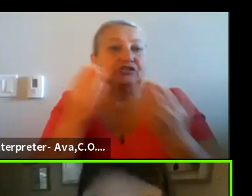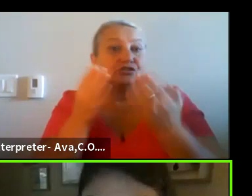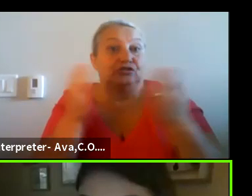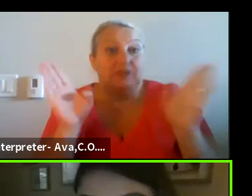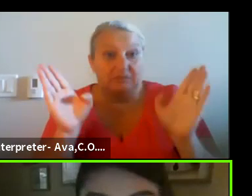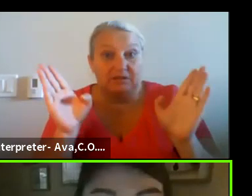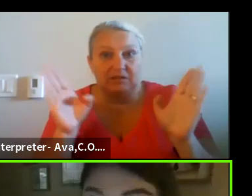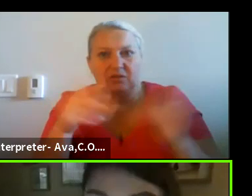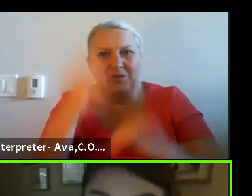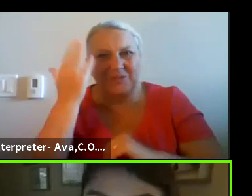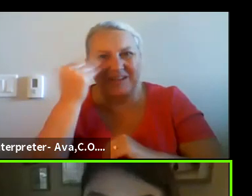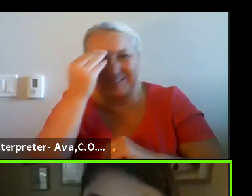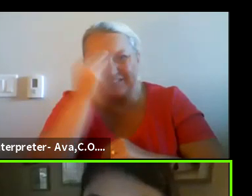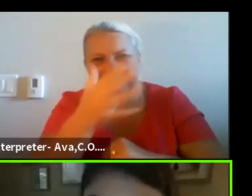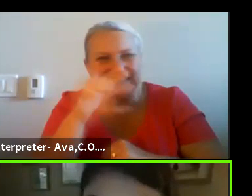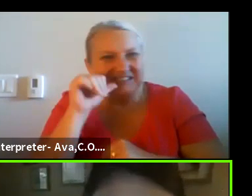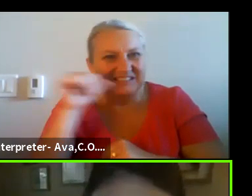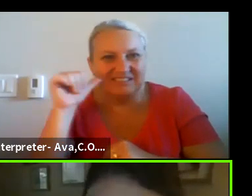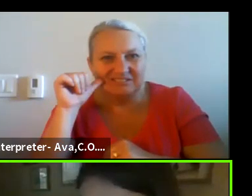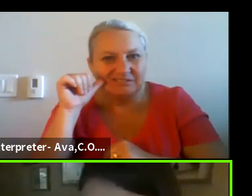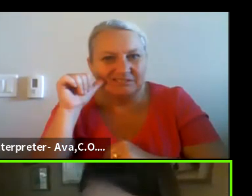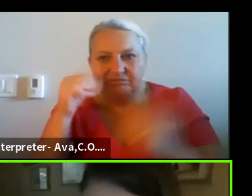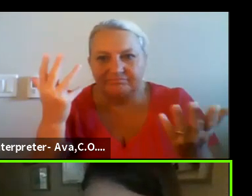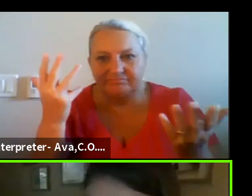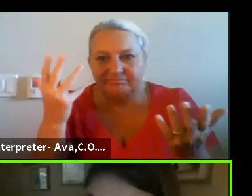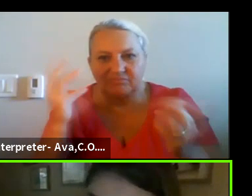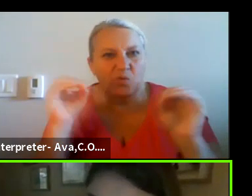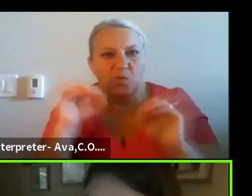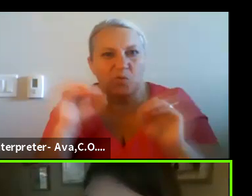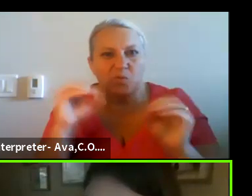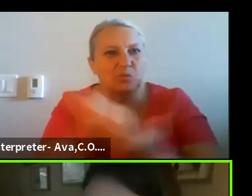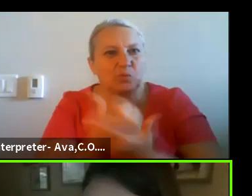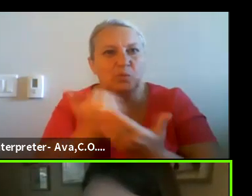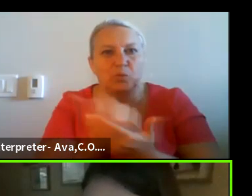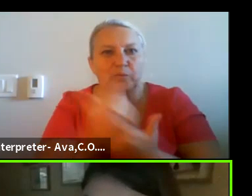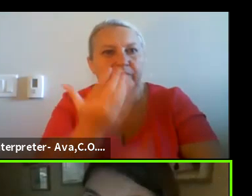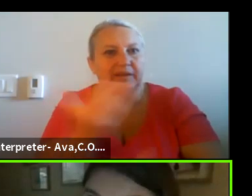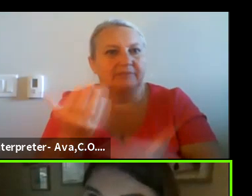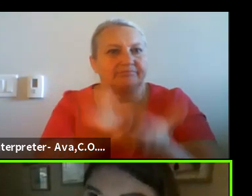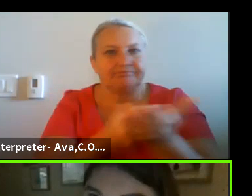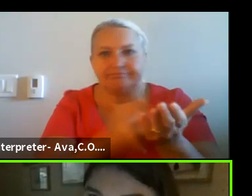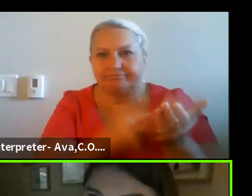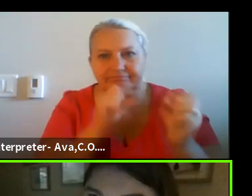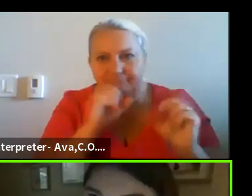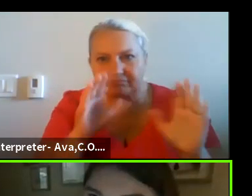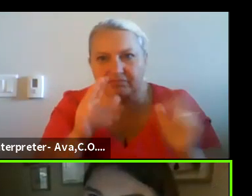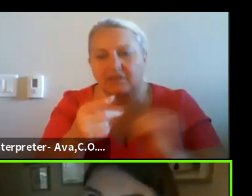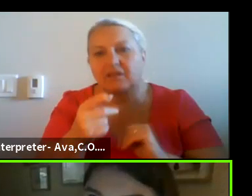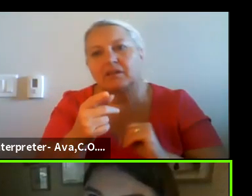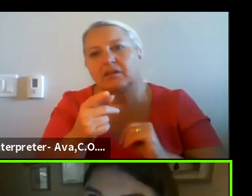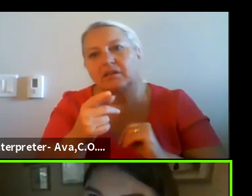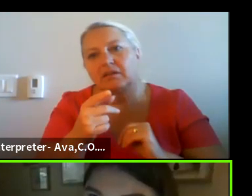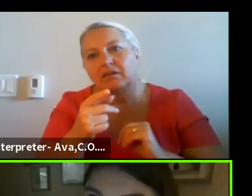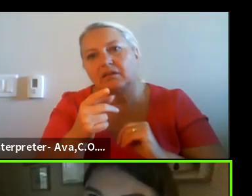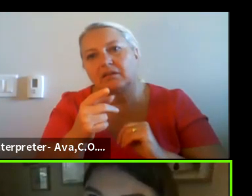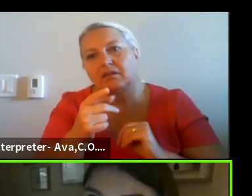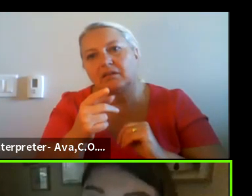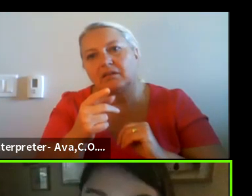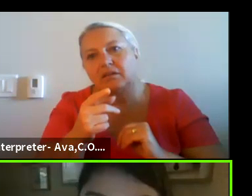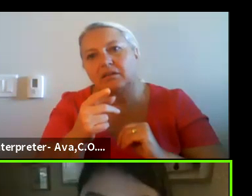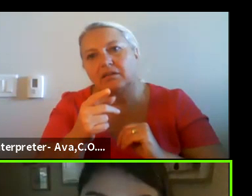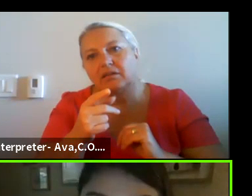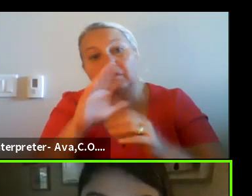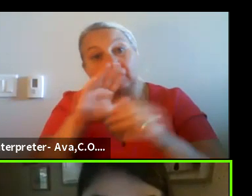because yesterday was no new thing, is whenever there